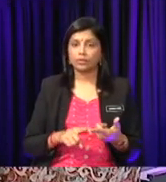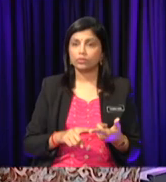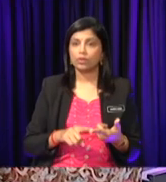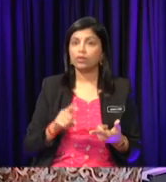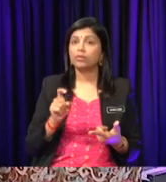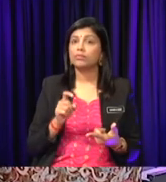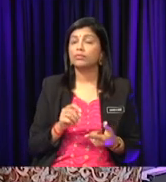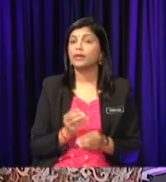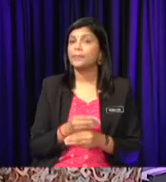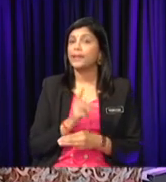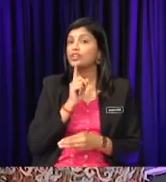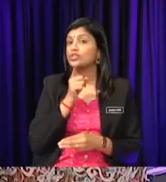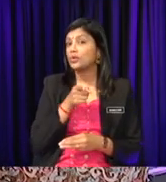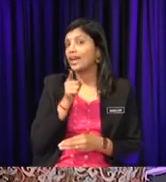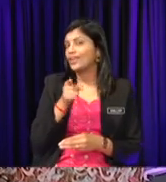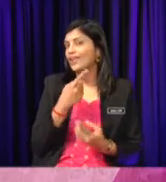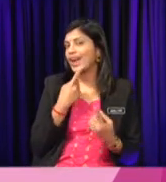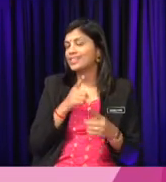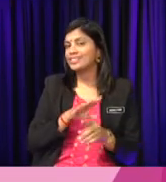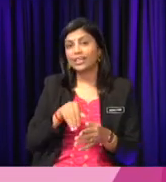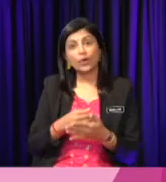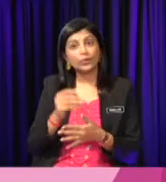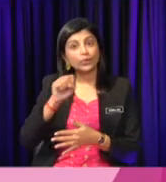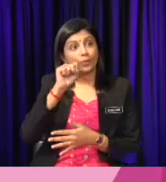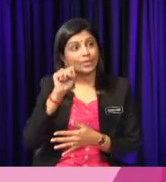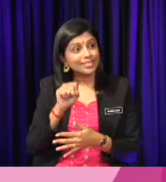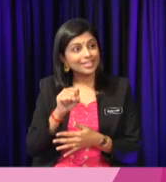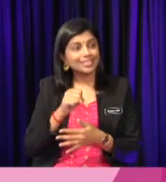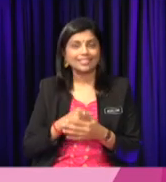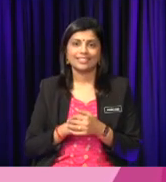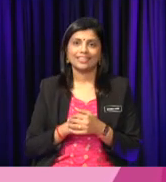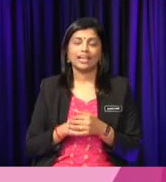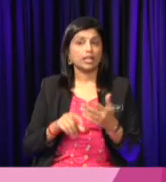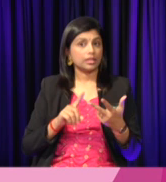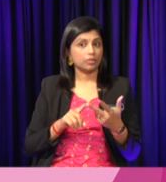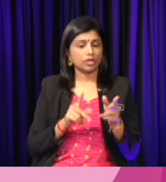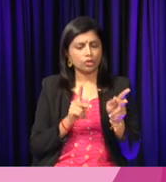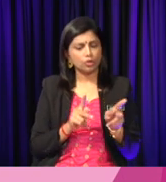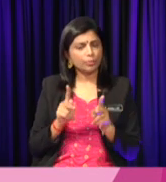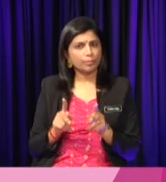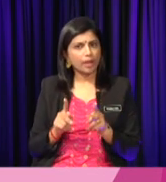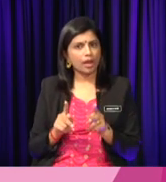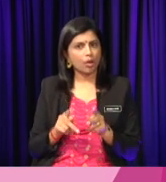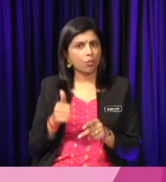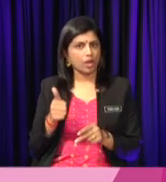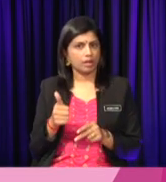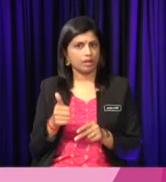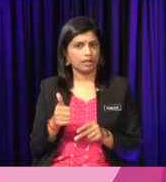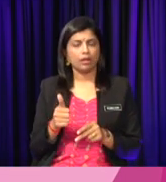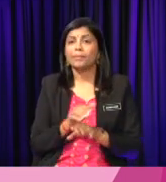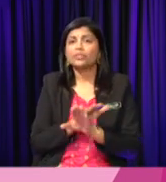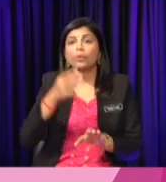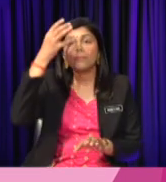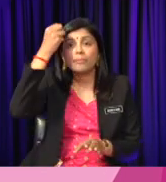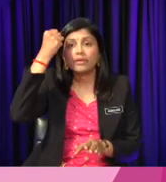all the questions. You need to prepare, but you do not need to memorize answers. And you can't actually memorize, Shafika, mm-mm.